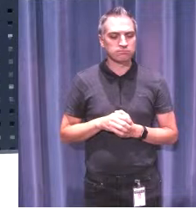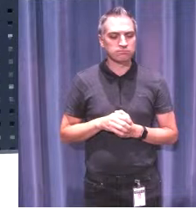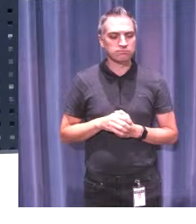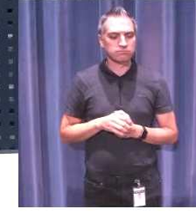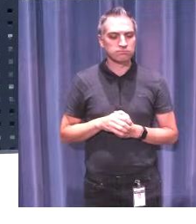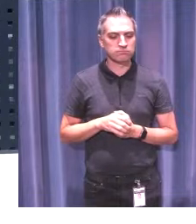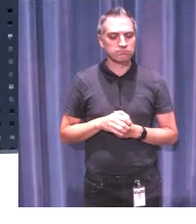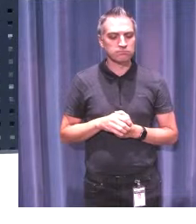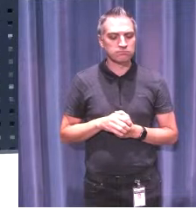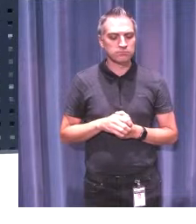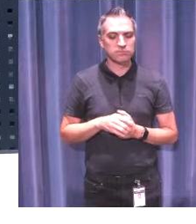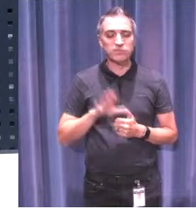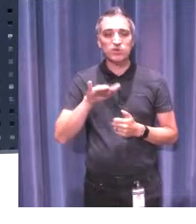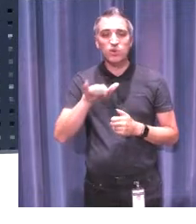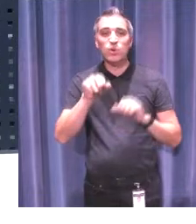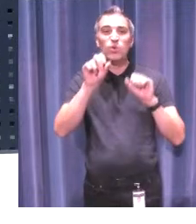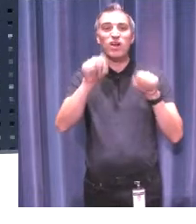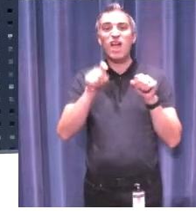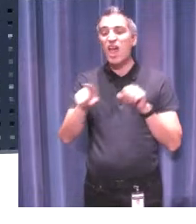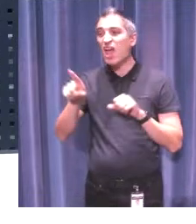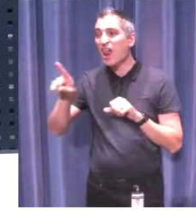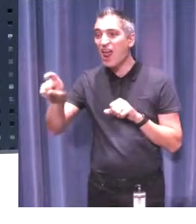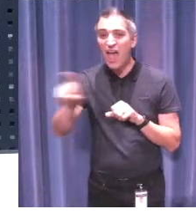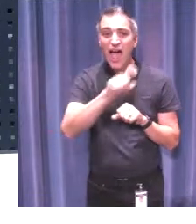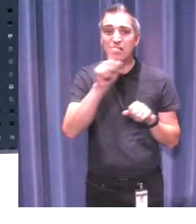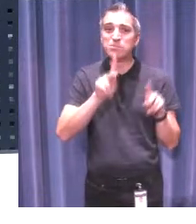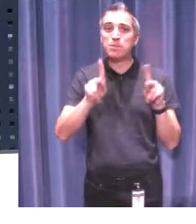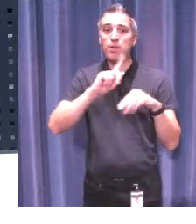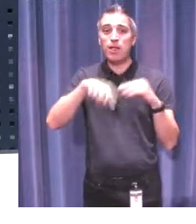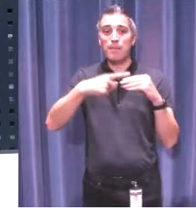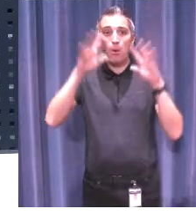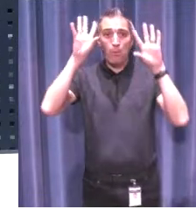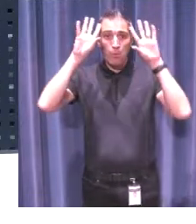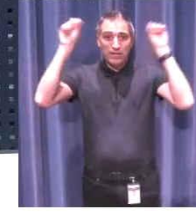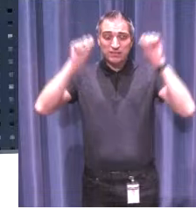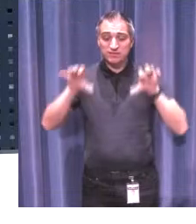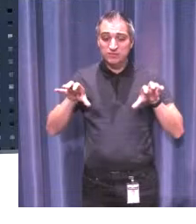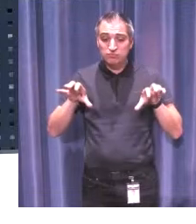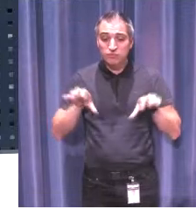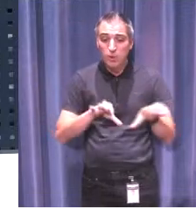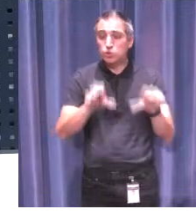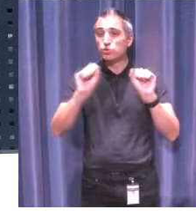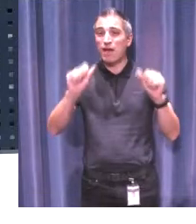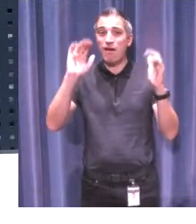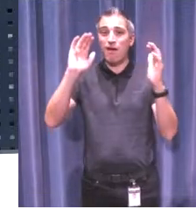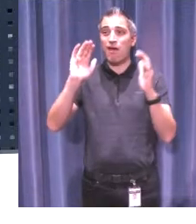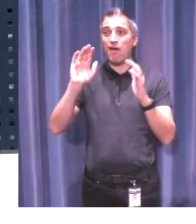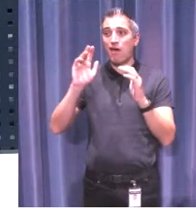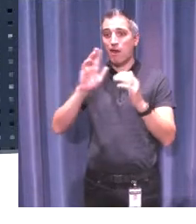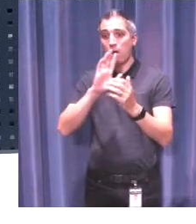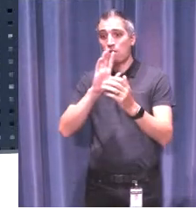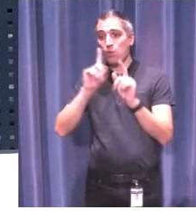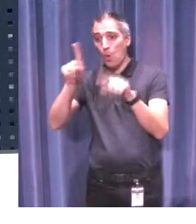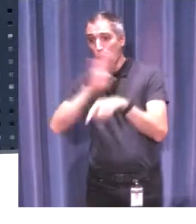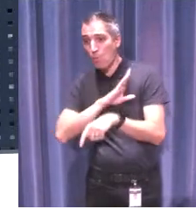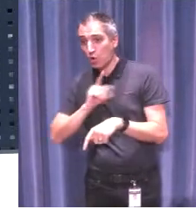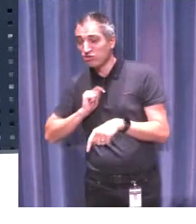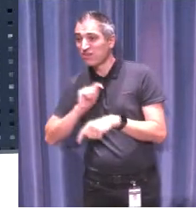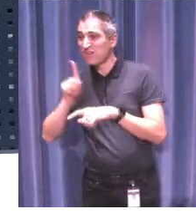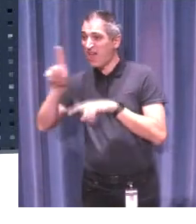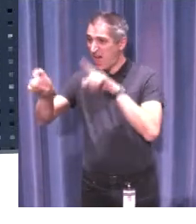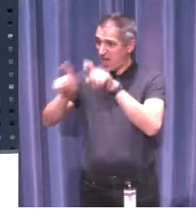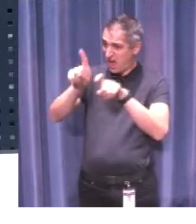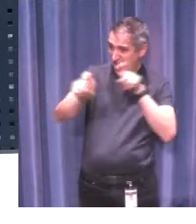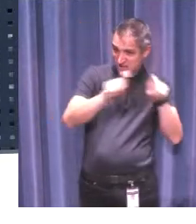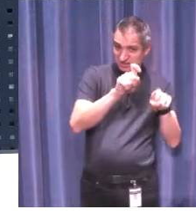from any number of sources. You go to trustee meetings, you can compare and contrast. You want